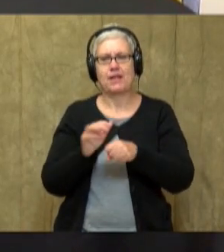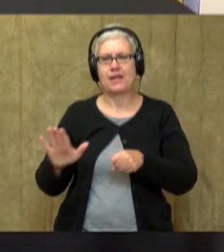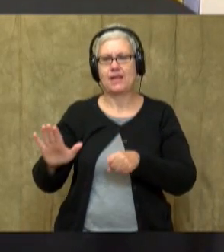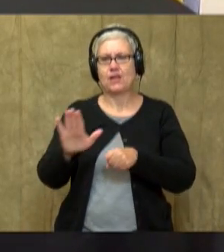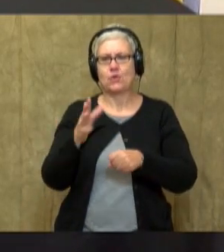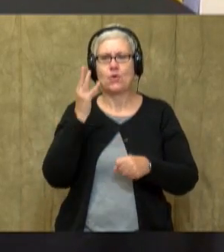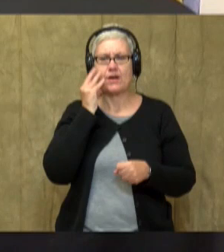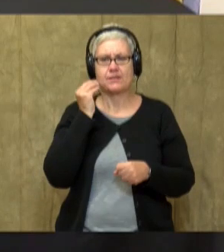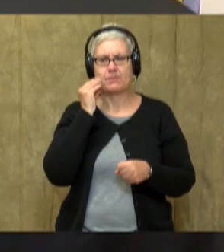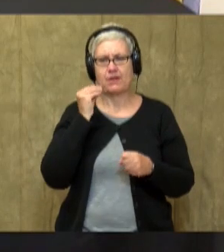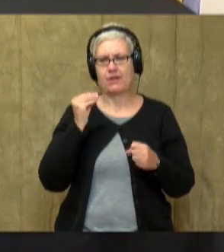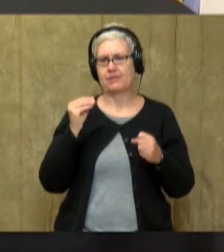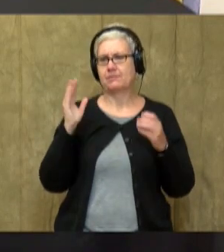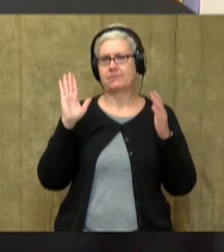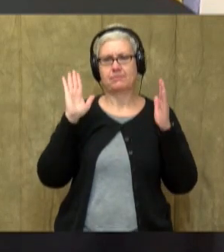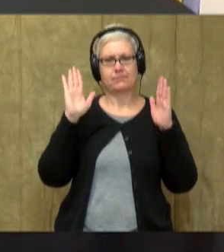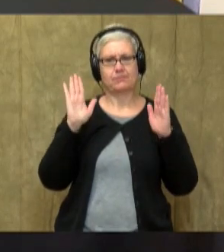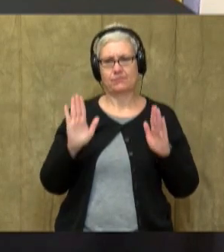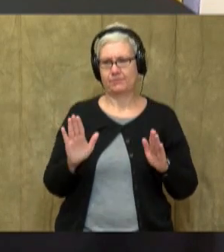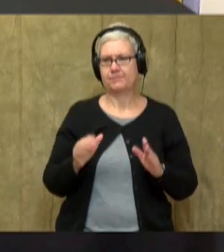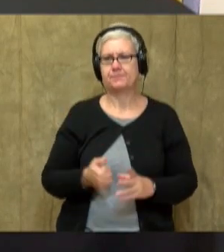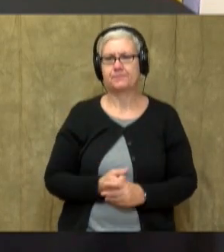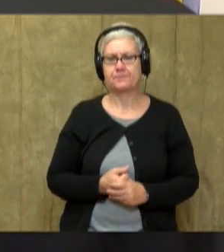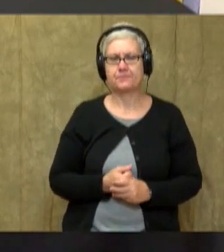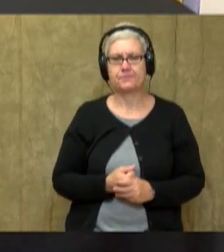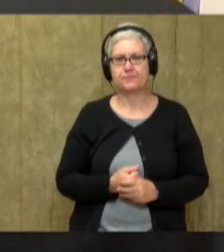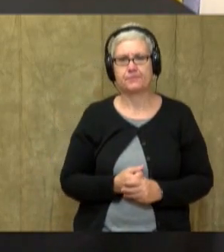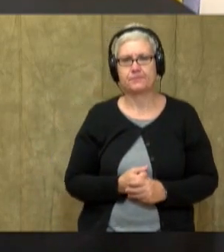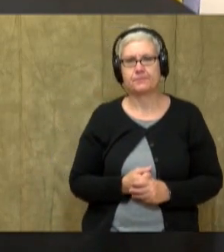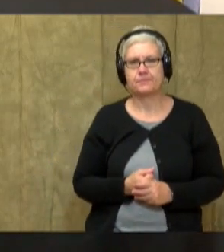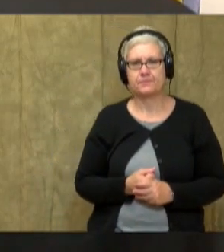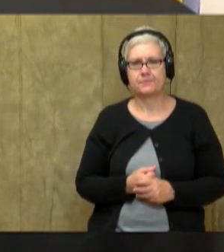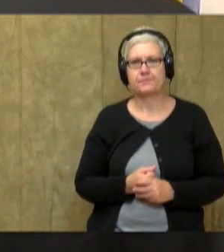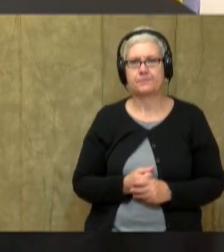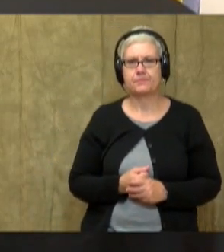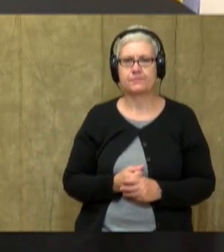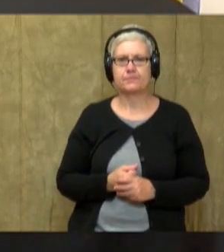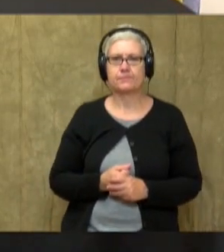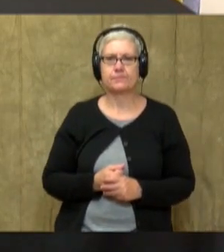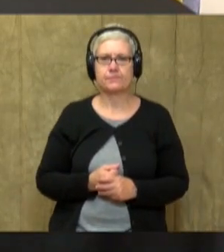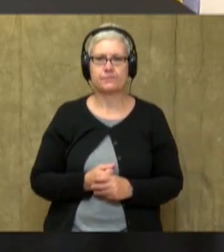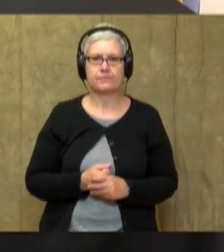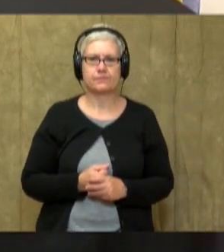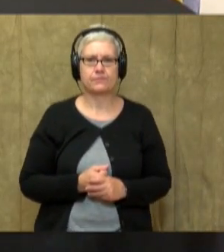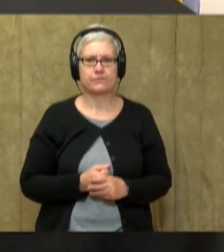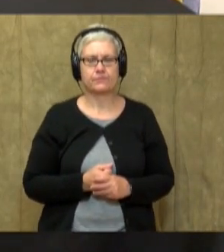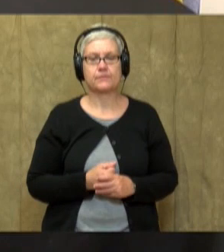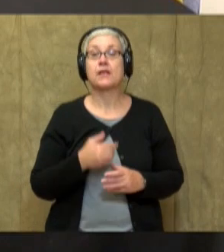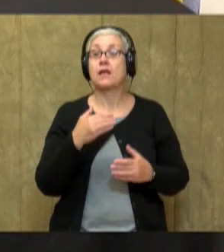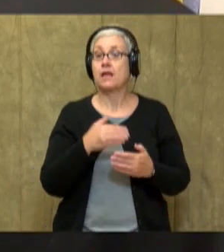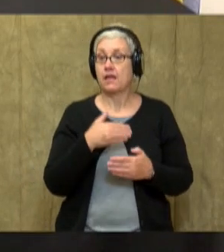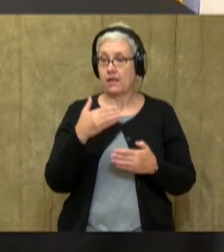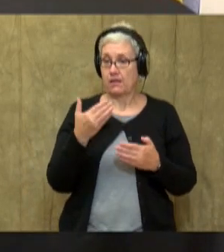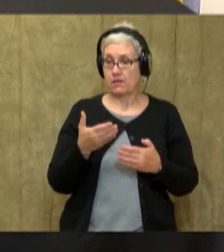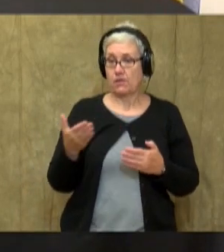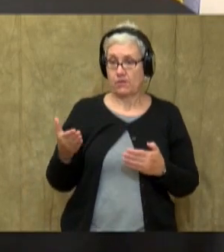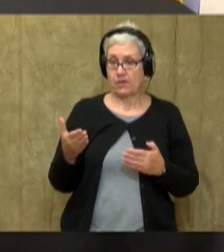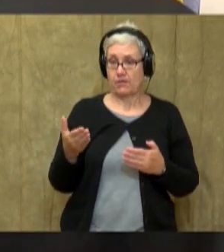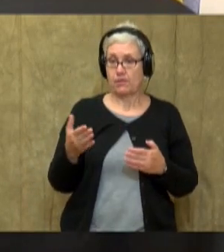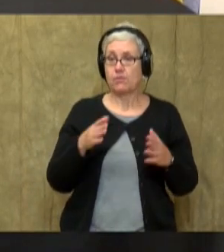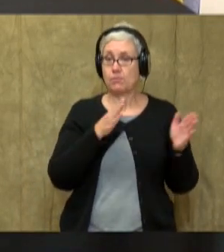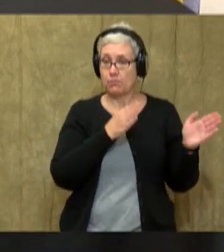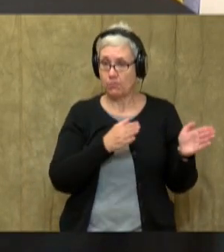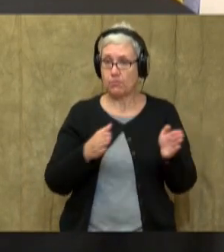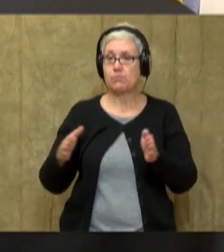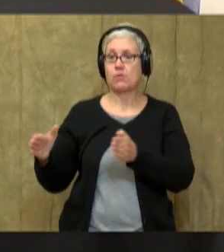your experience in those grade levels so much better. Absolutely. So another important tip we have for you is to